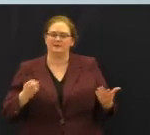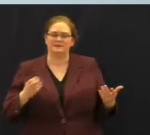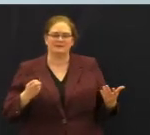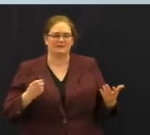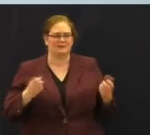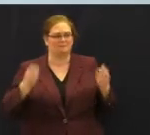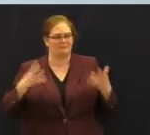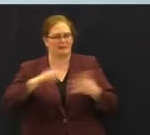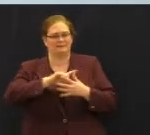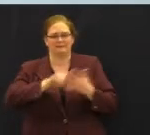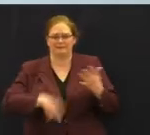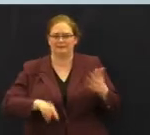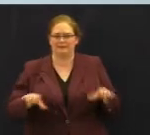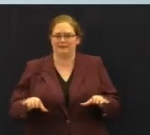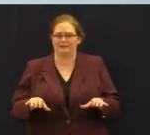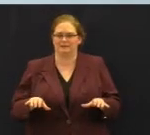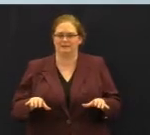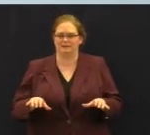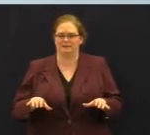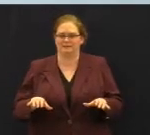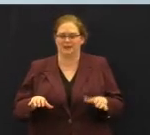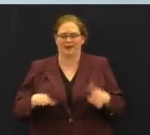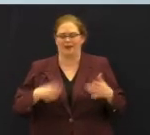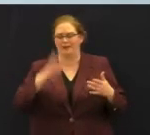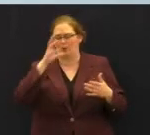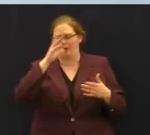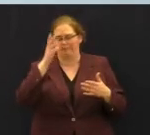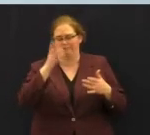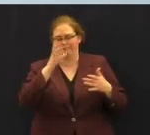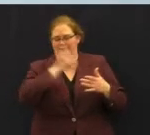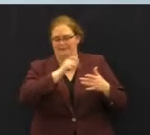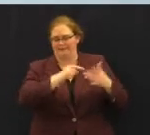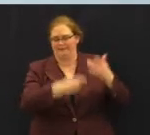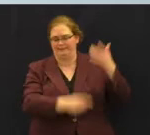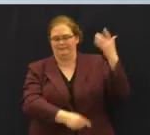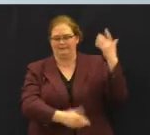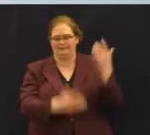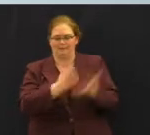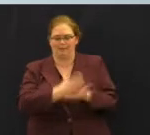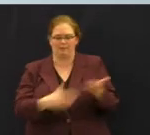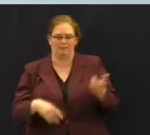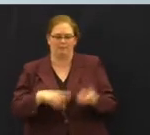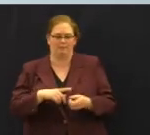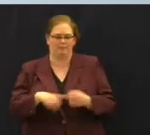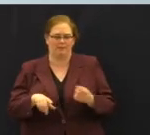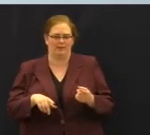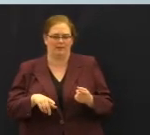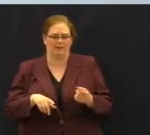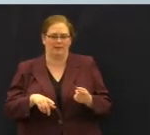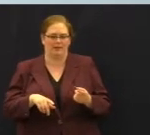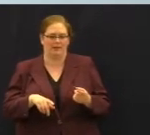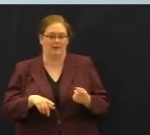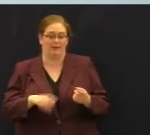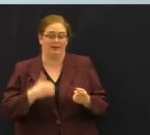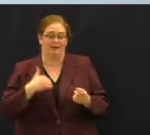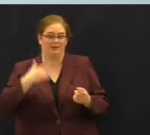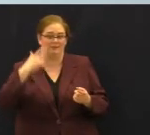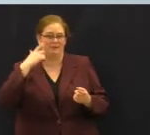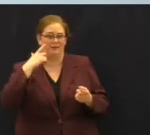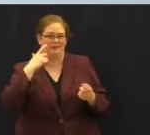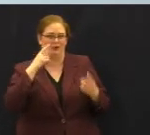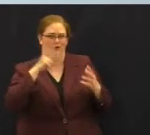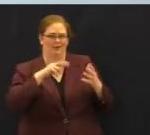things that I'm skipping over some things just because of not wanting to go through the entire agenda